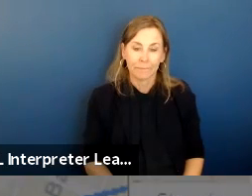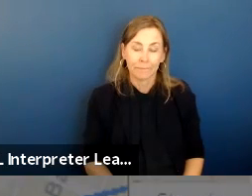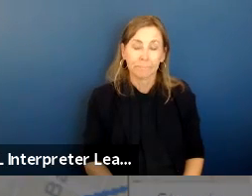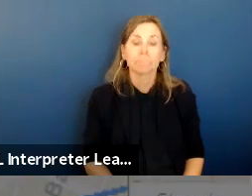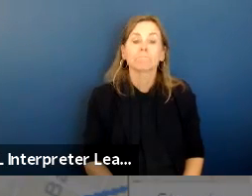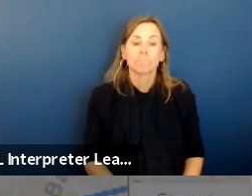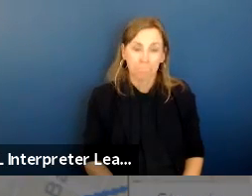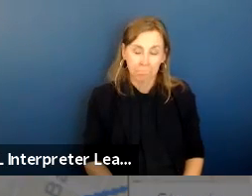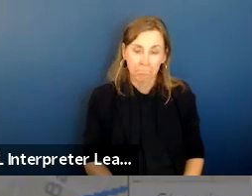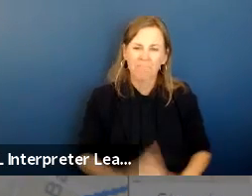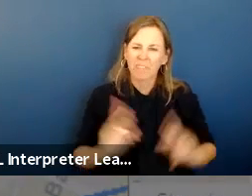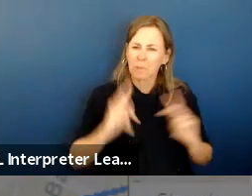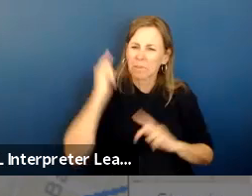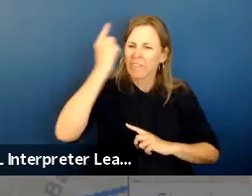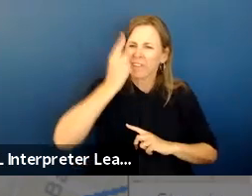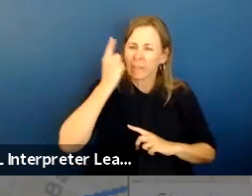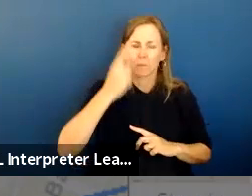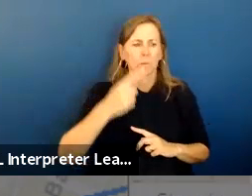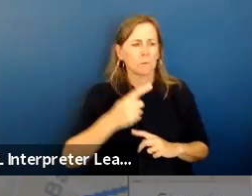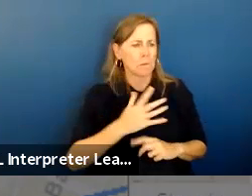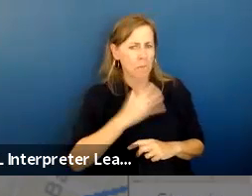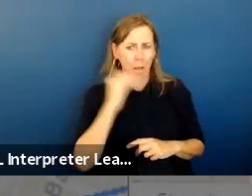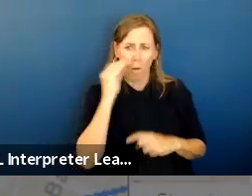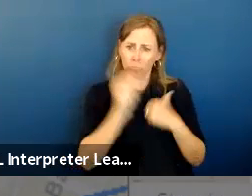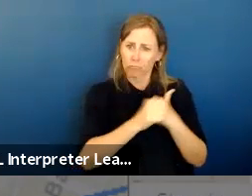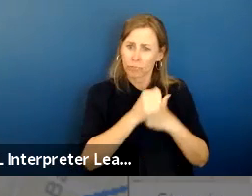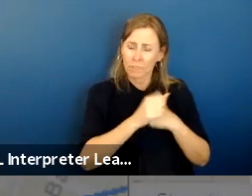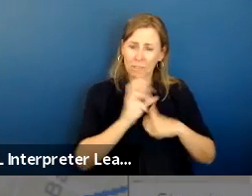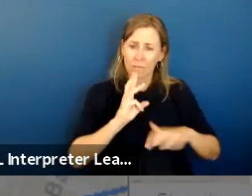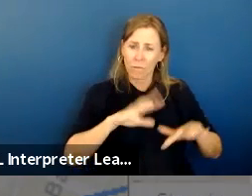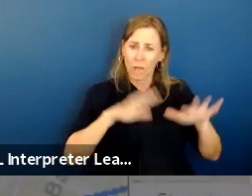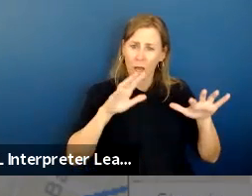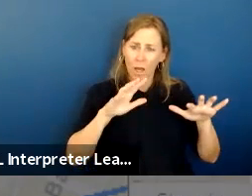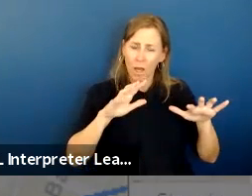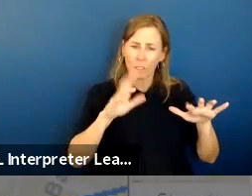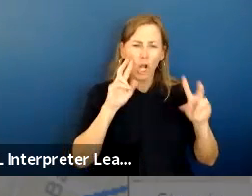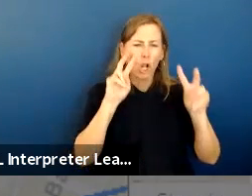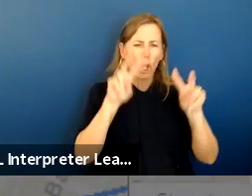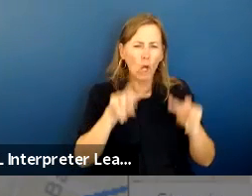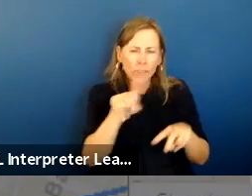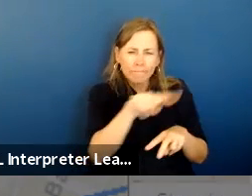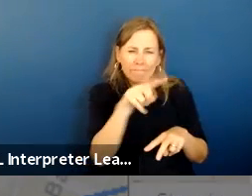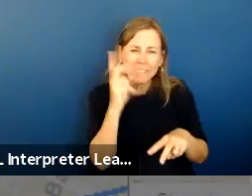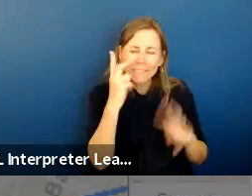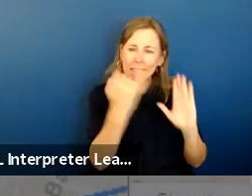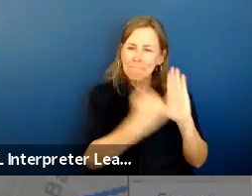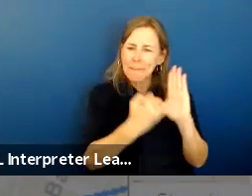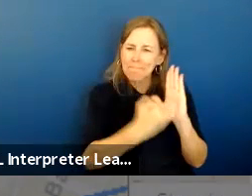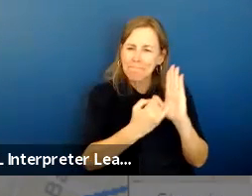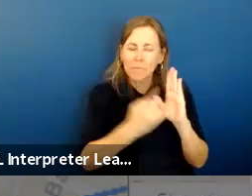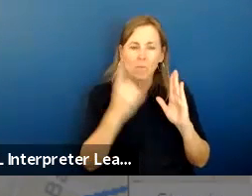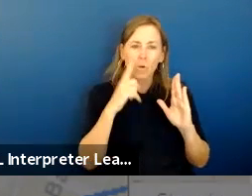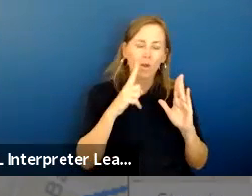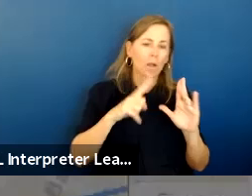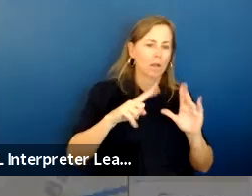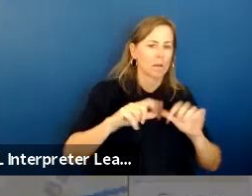When people think about determining whether or not they are at risk from flooding, they turn to the flood insurance rate maps. These maps depict the different risks of flooding